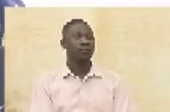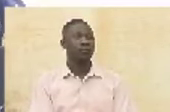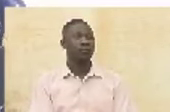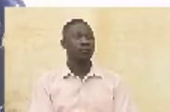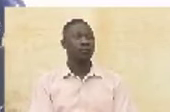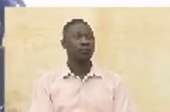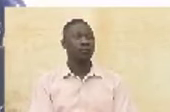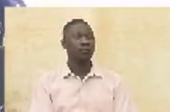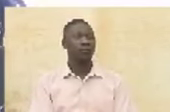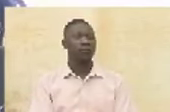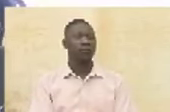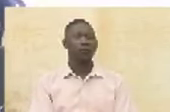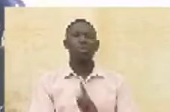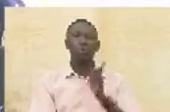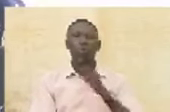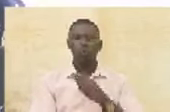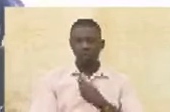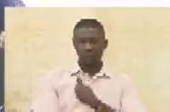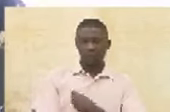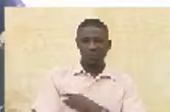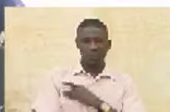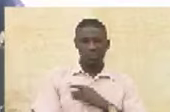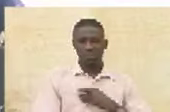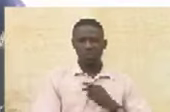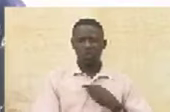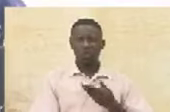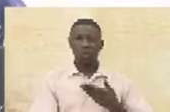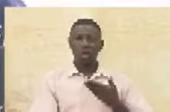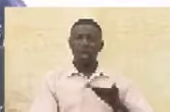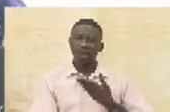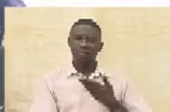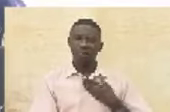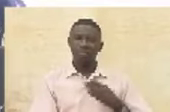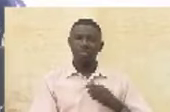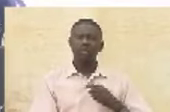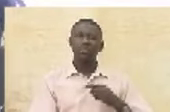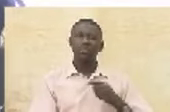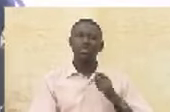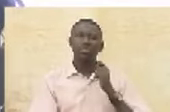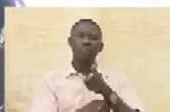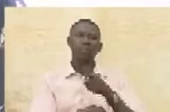What kind of treatment did you undergo that cost around